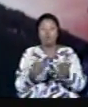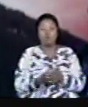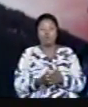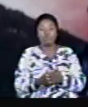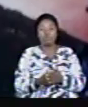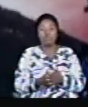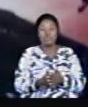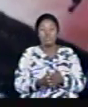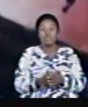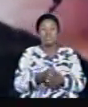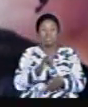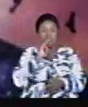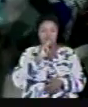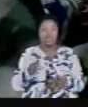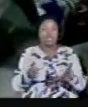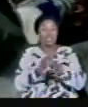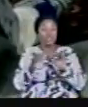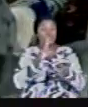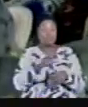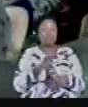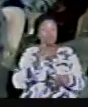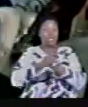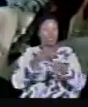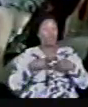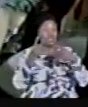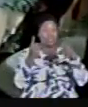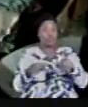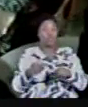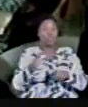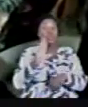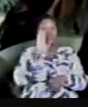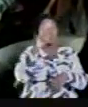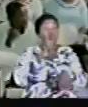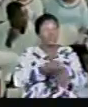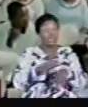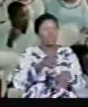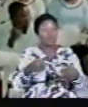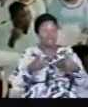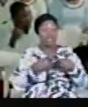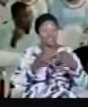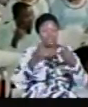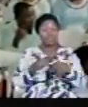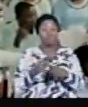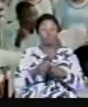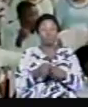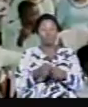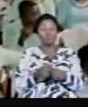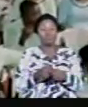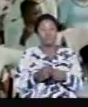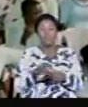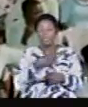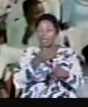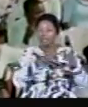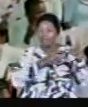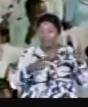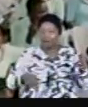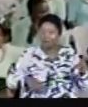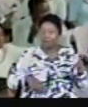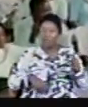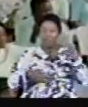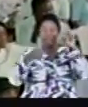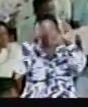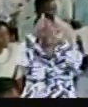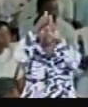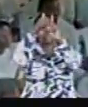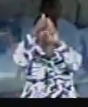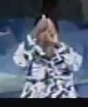has come. I said, looks like your time has come. And the Lord himself,